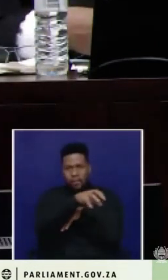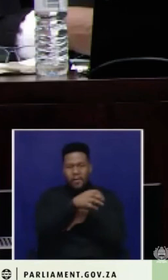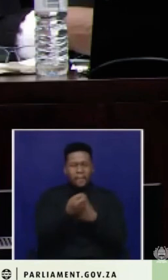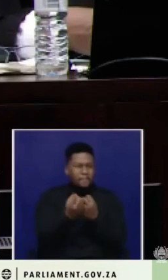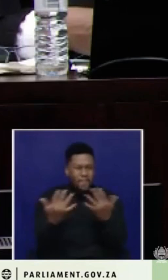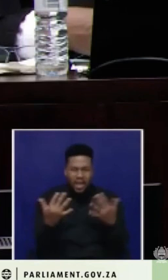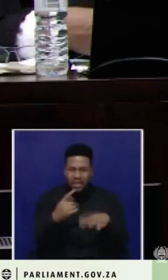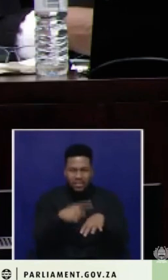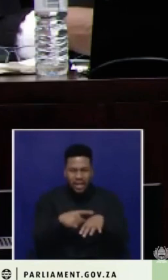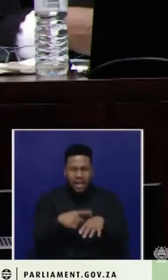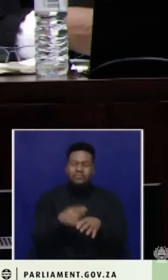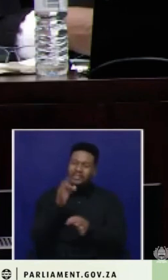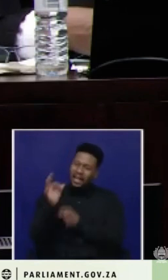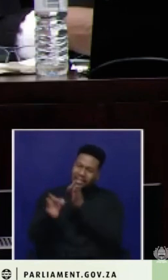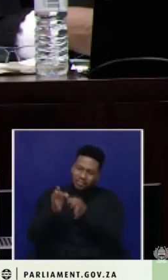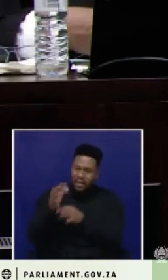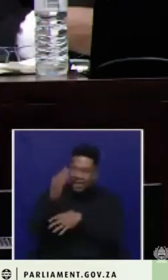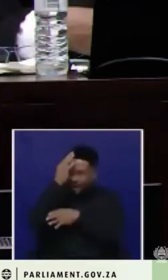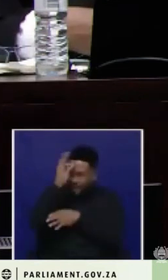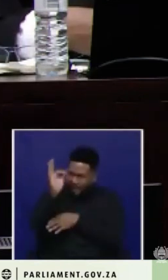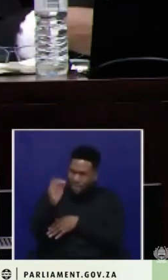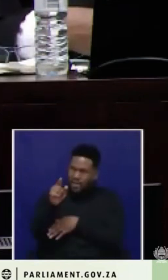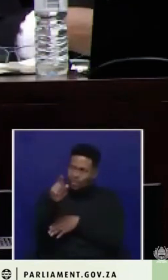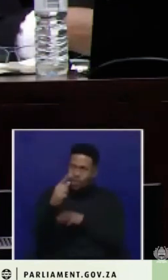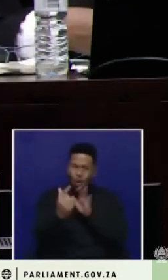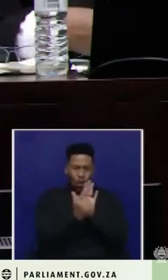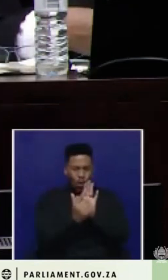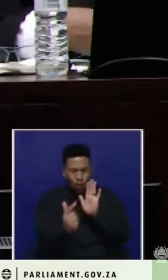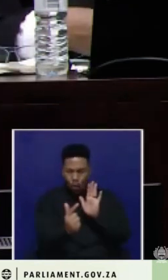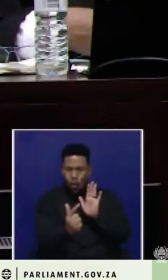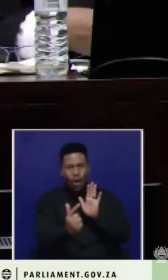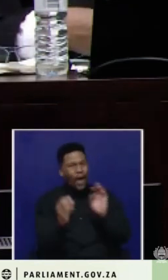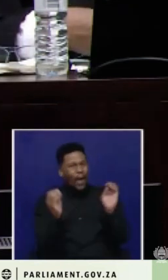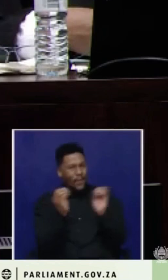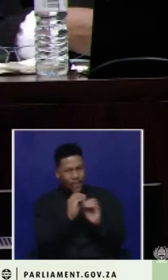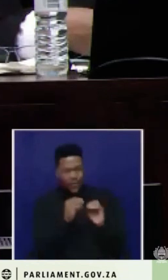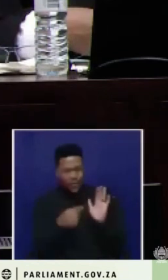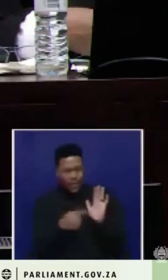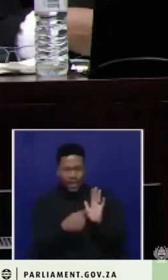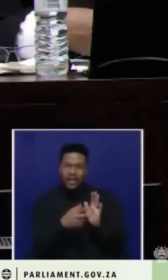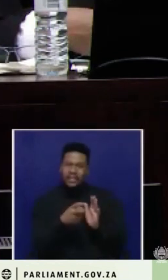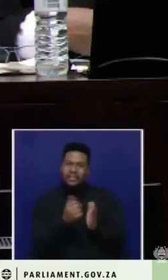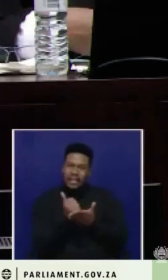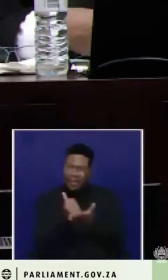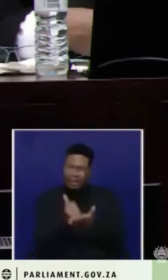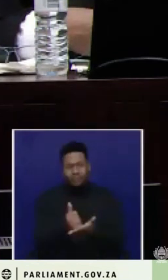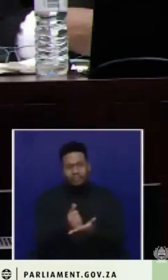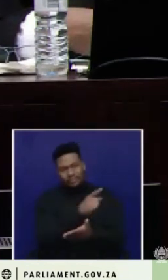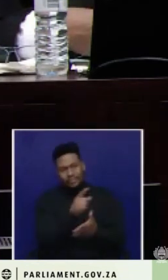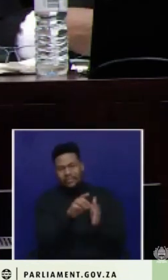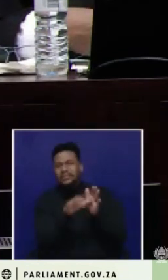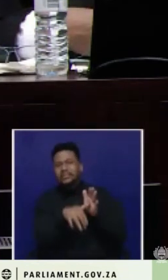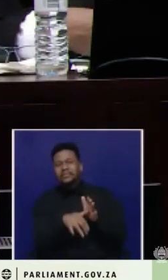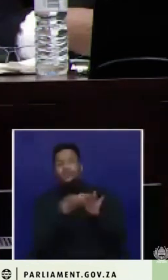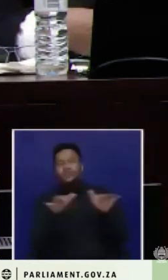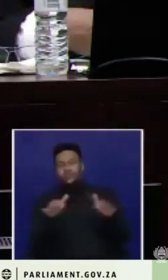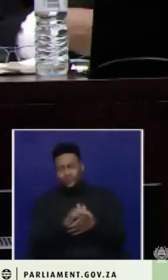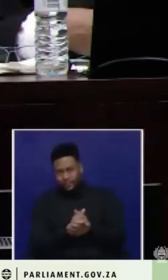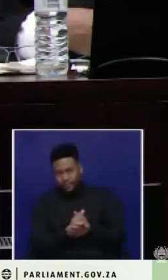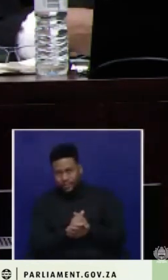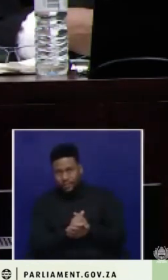lack robust monitoring frameworks. This results in poor enforcement of disability rights